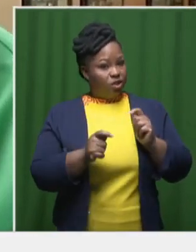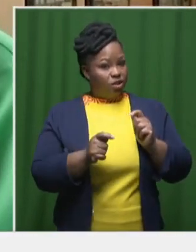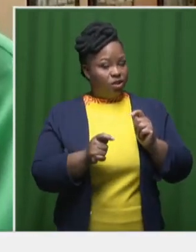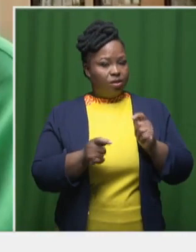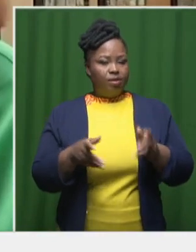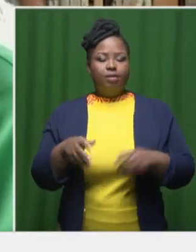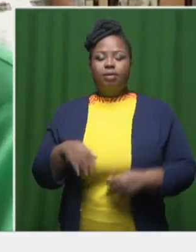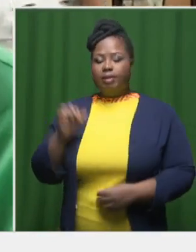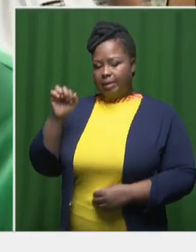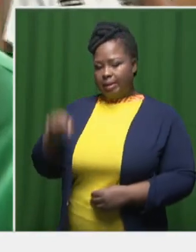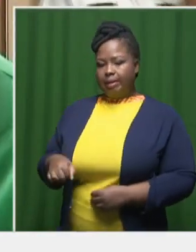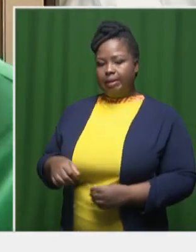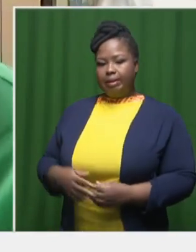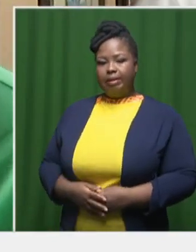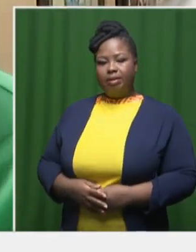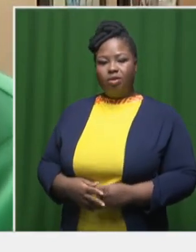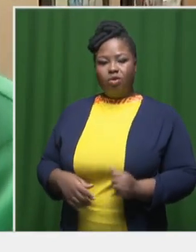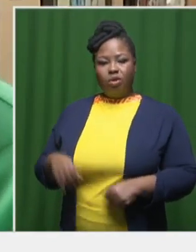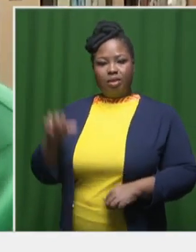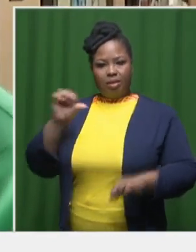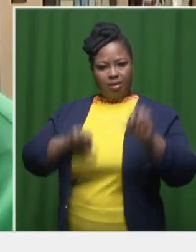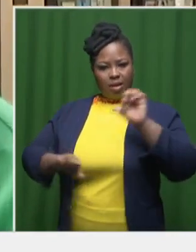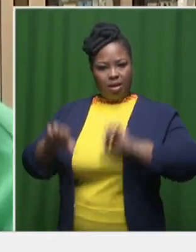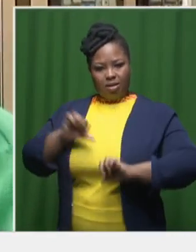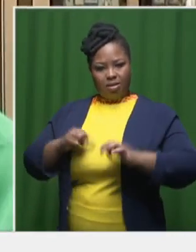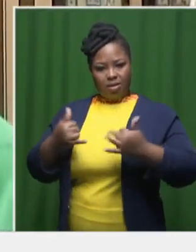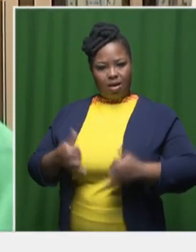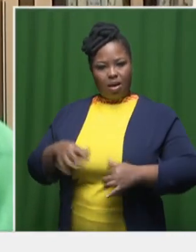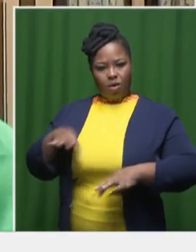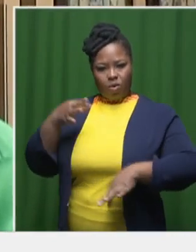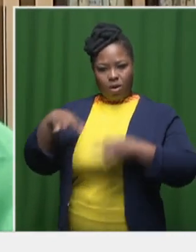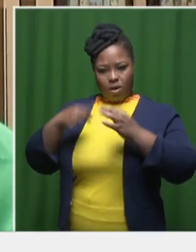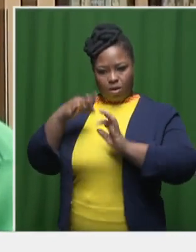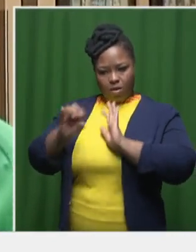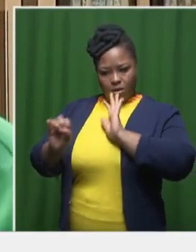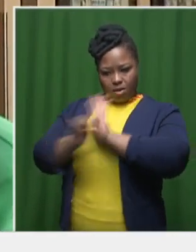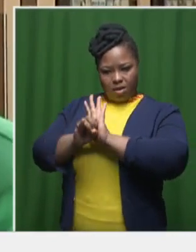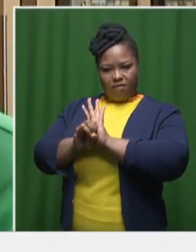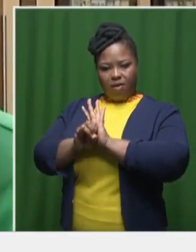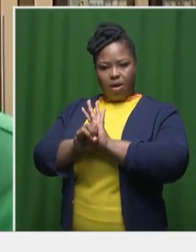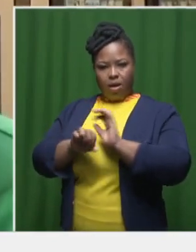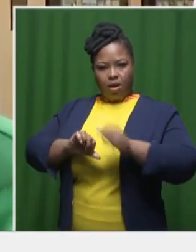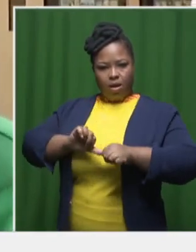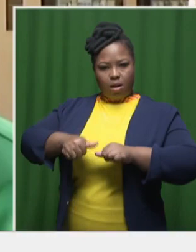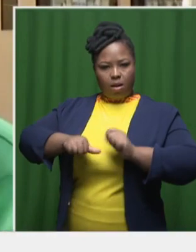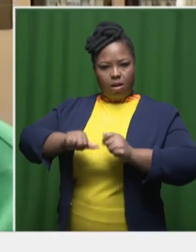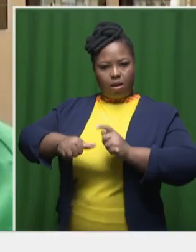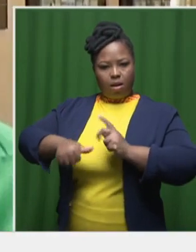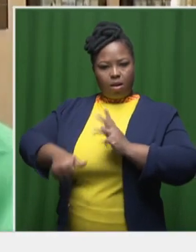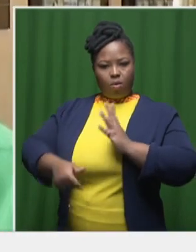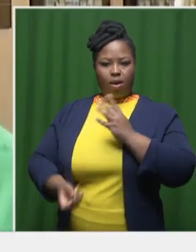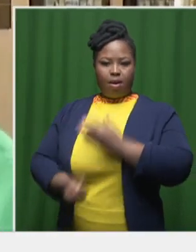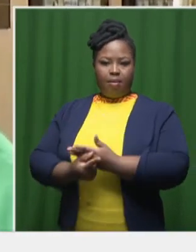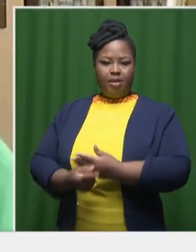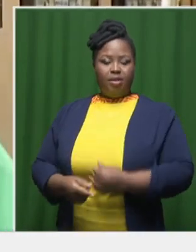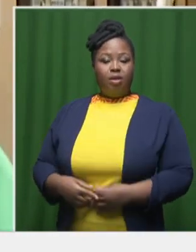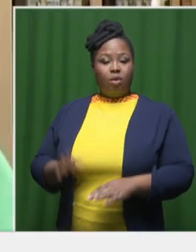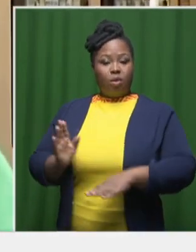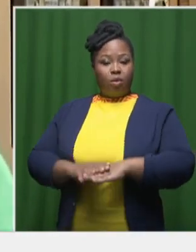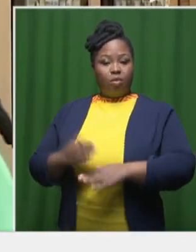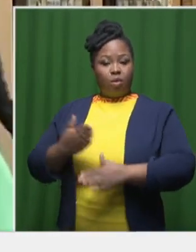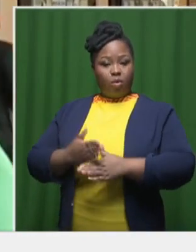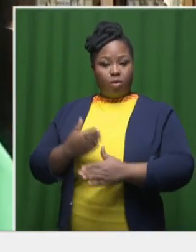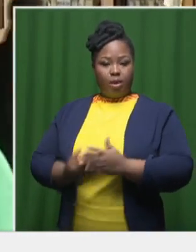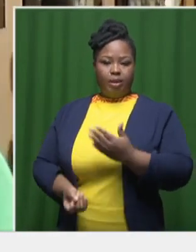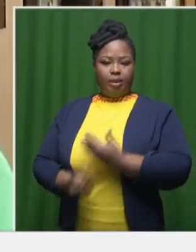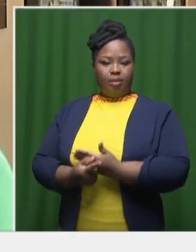can. The science has advanced so that we can detect the climate change fingerprint in events now. And certainly a lot of attribution work was done